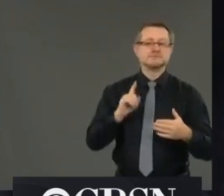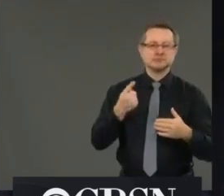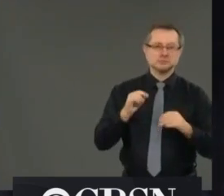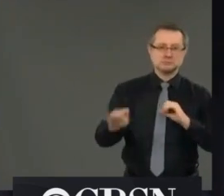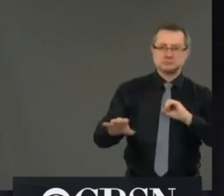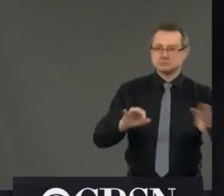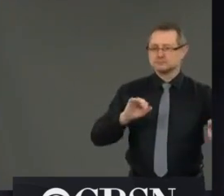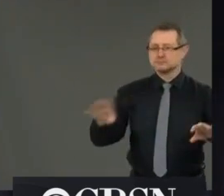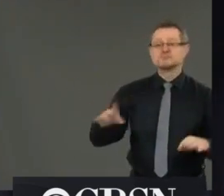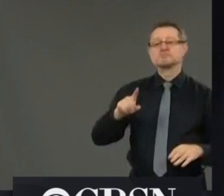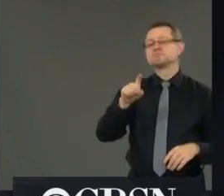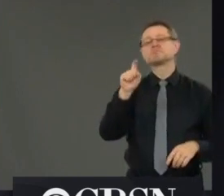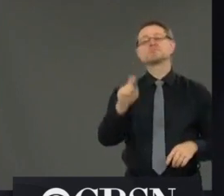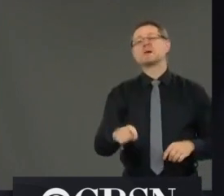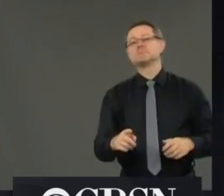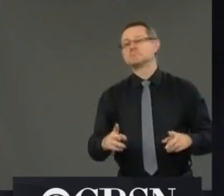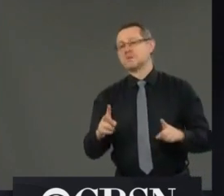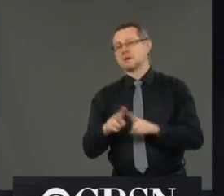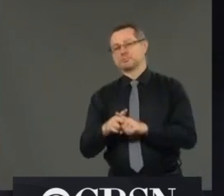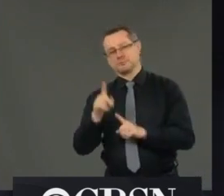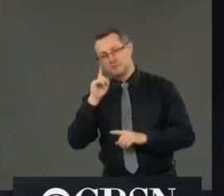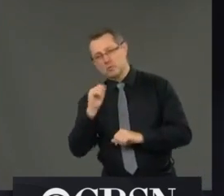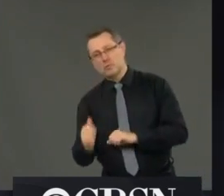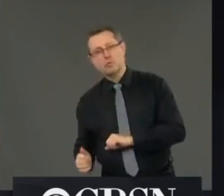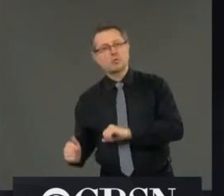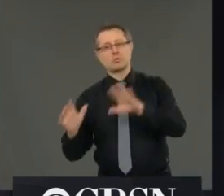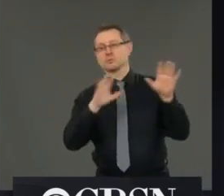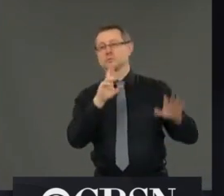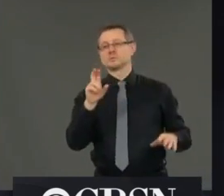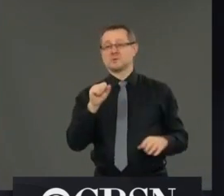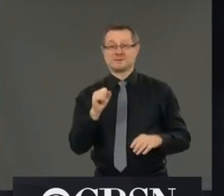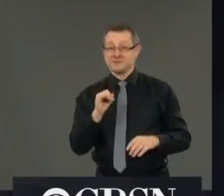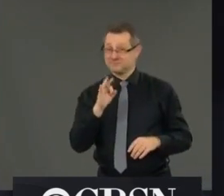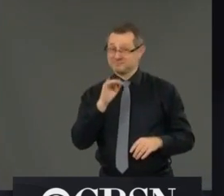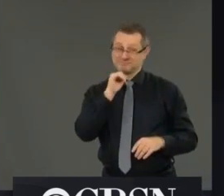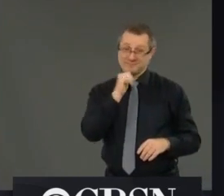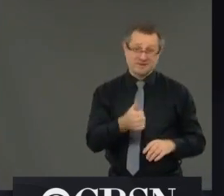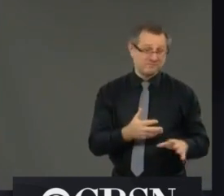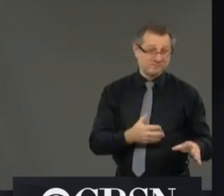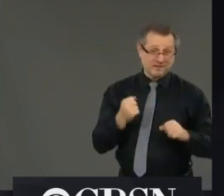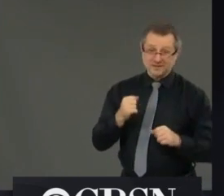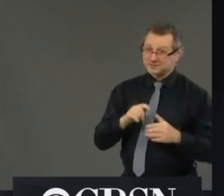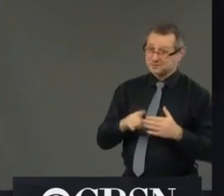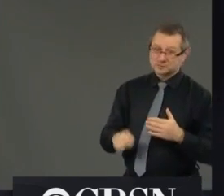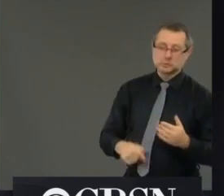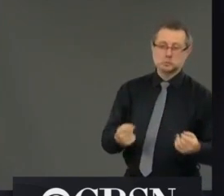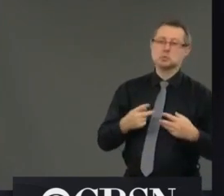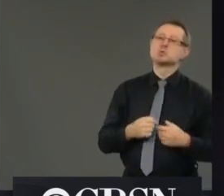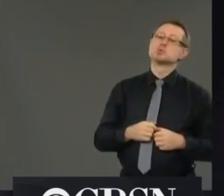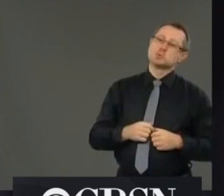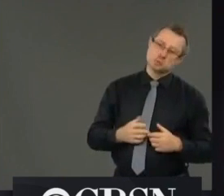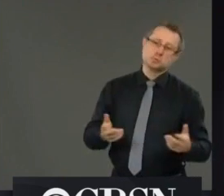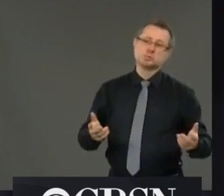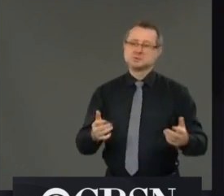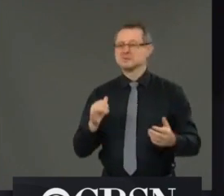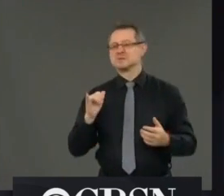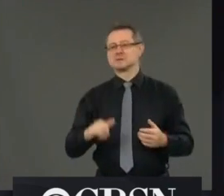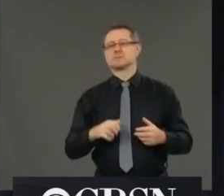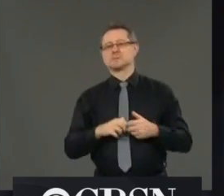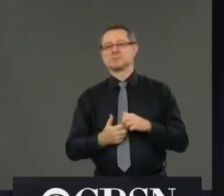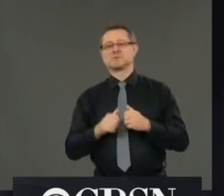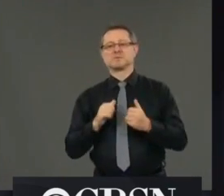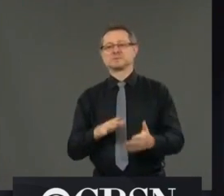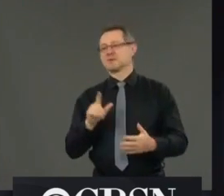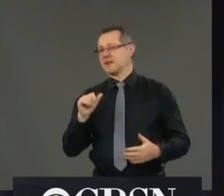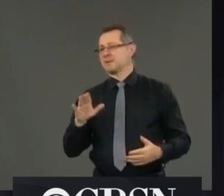on a mass scale, we're always going to have to rely on a system where you're sending to labs. And the key here is that every state needs to